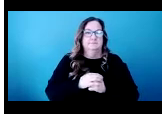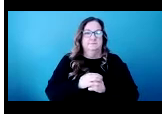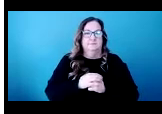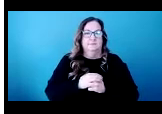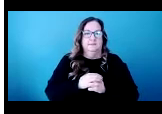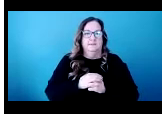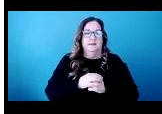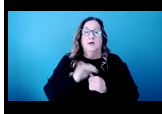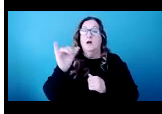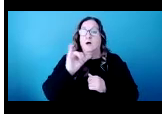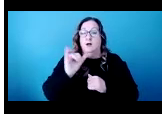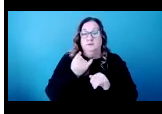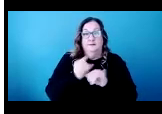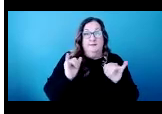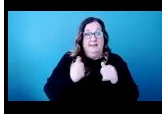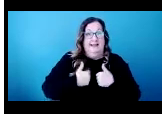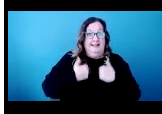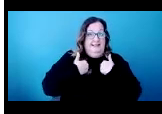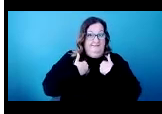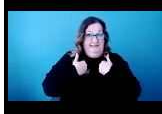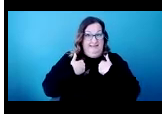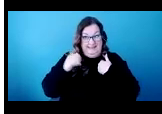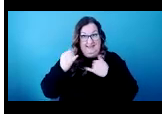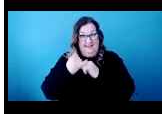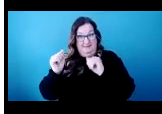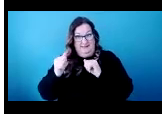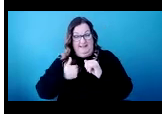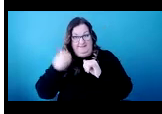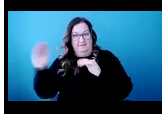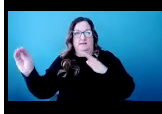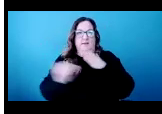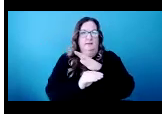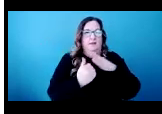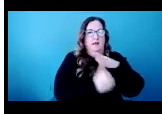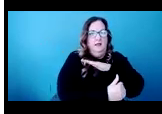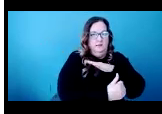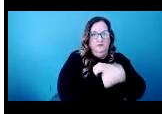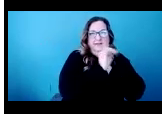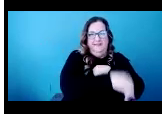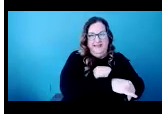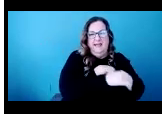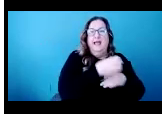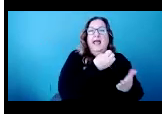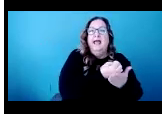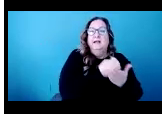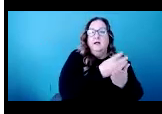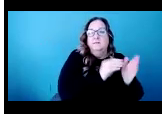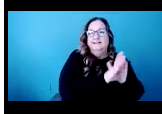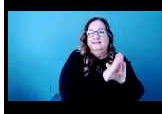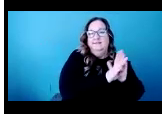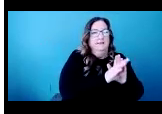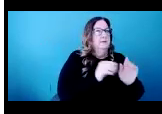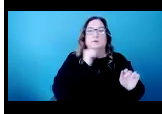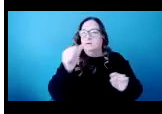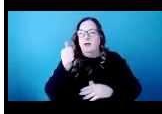independent living has been moved under that committee rather than the social services. So if you are doing a lot of advocacy